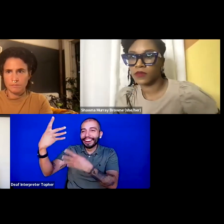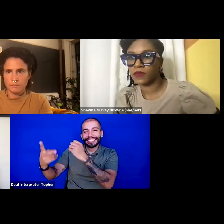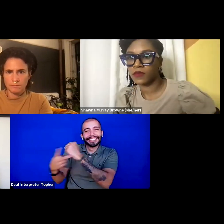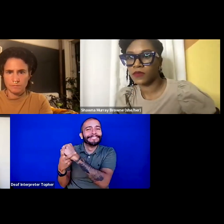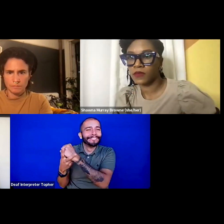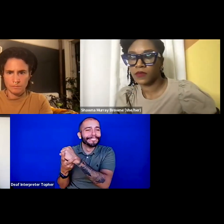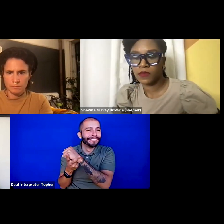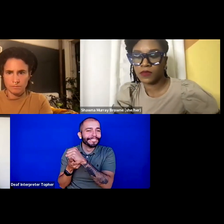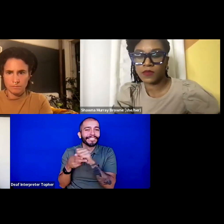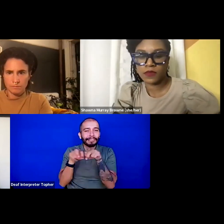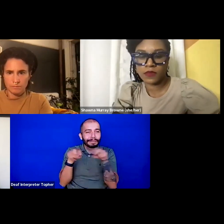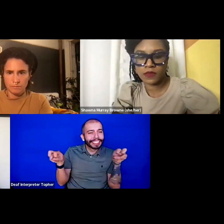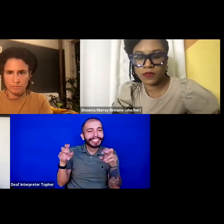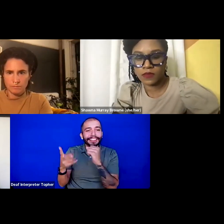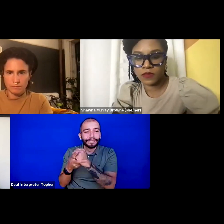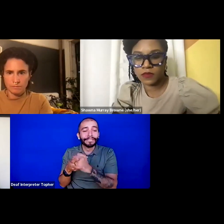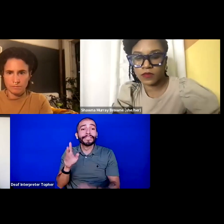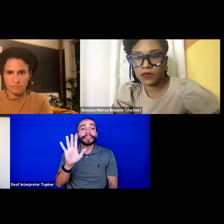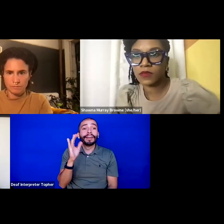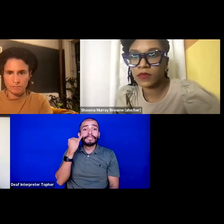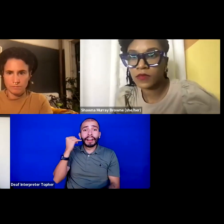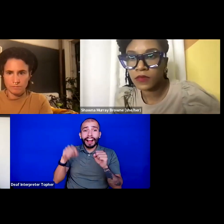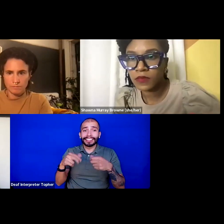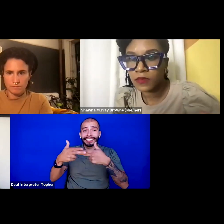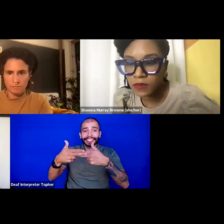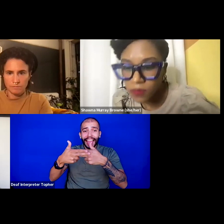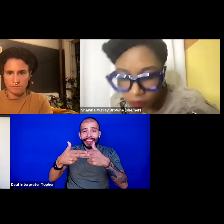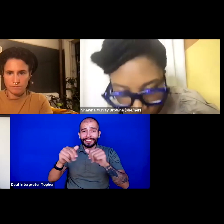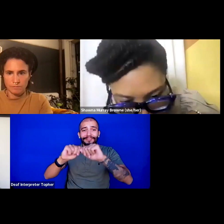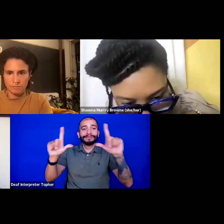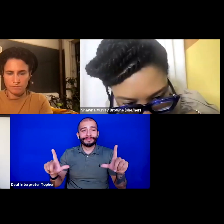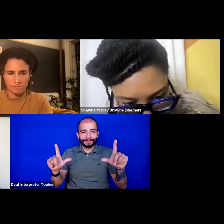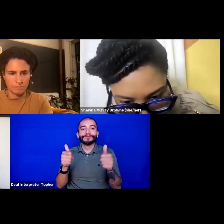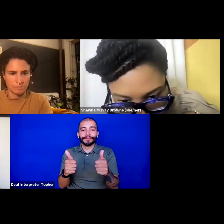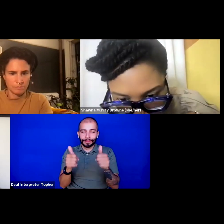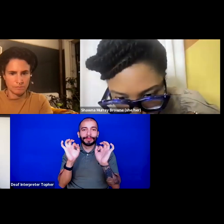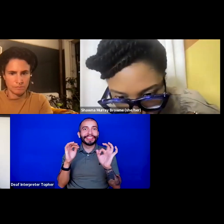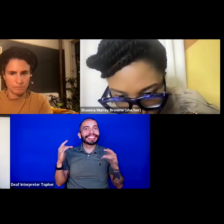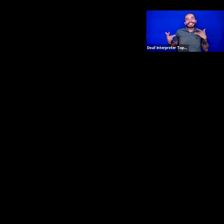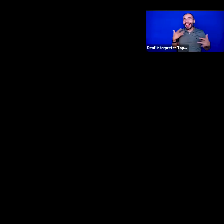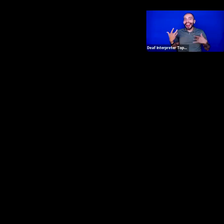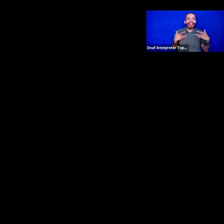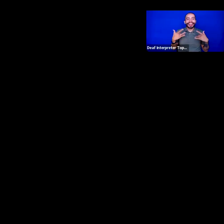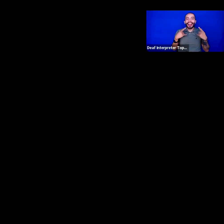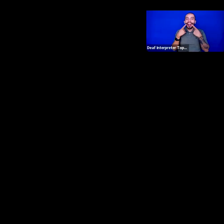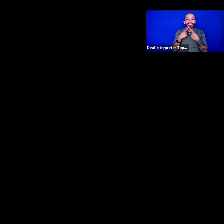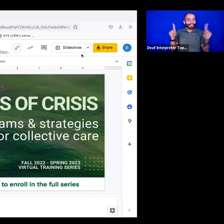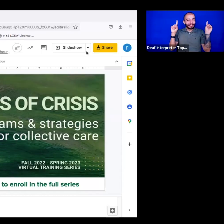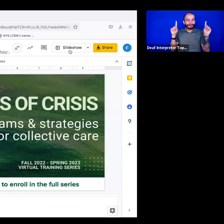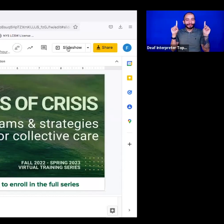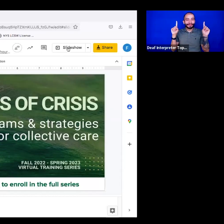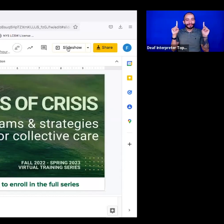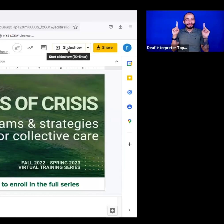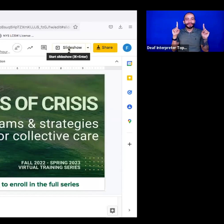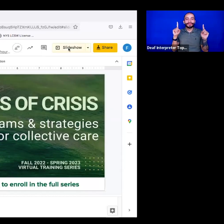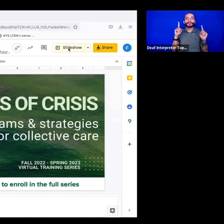Frankie, we do have a really exciting announcement. If folks have a couple of minutes here, I'll just pause while we wait for that to